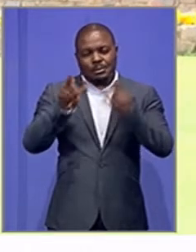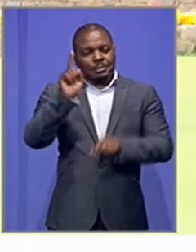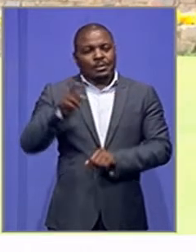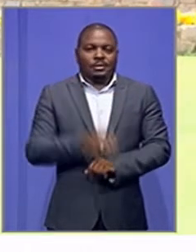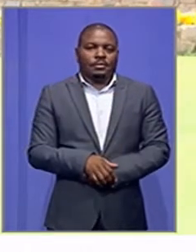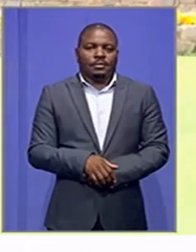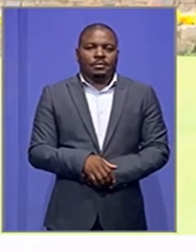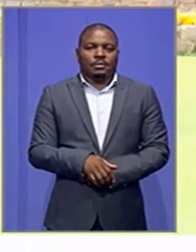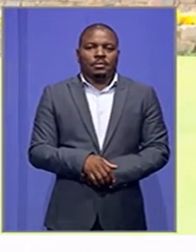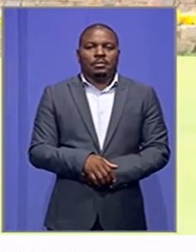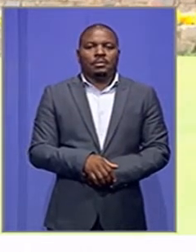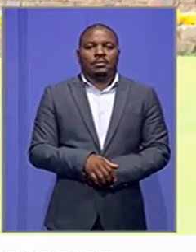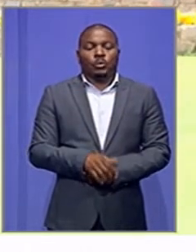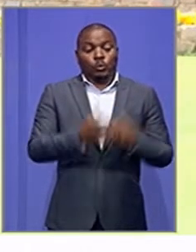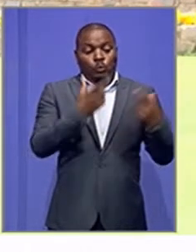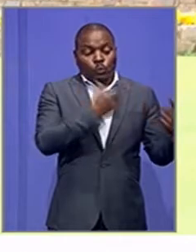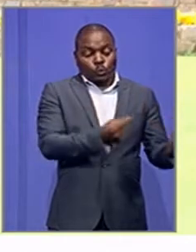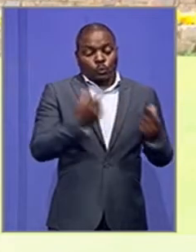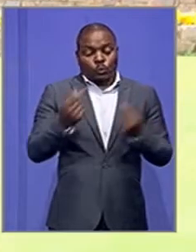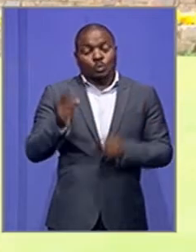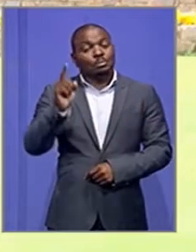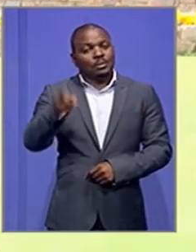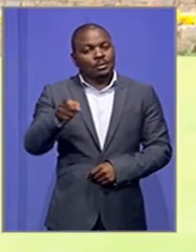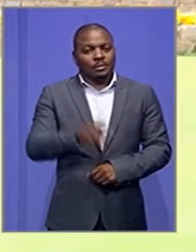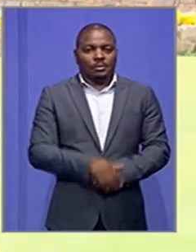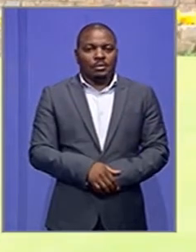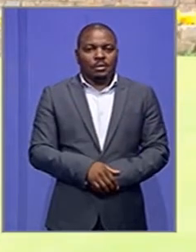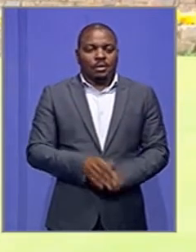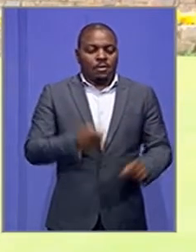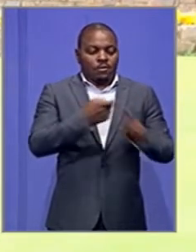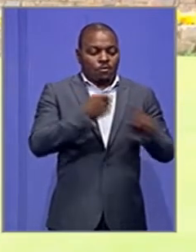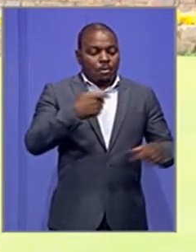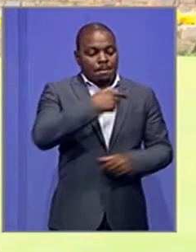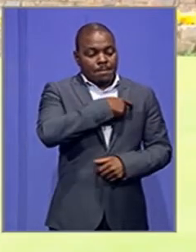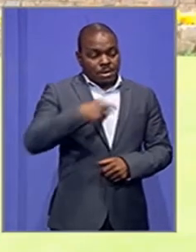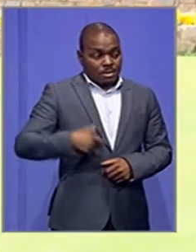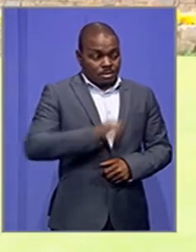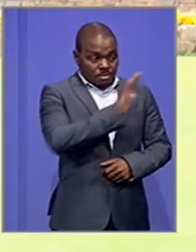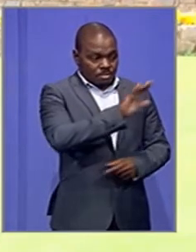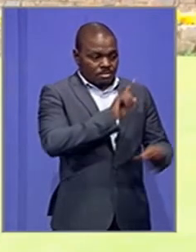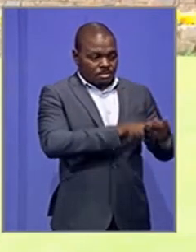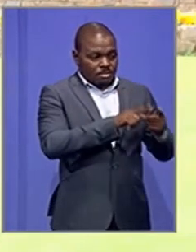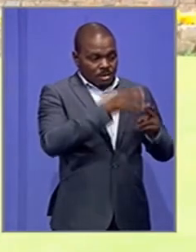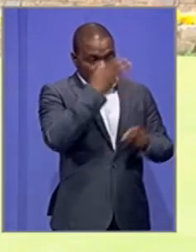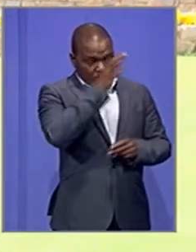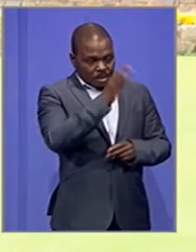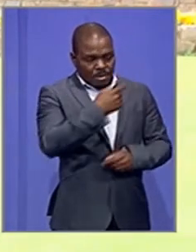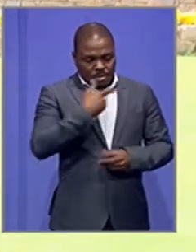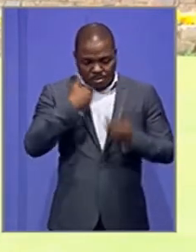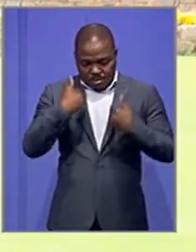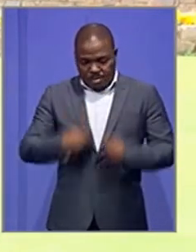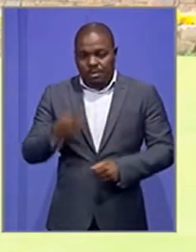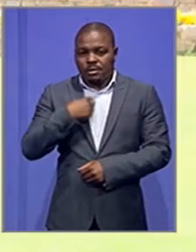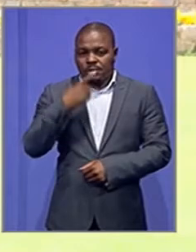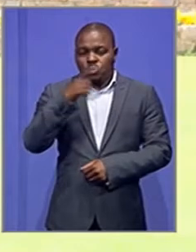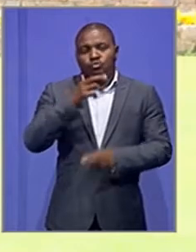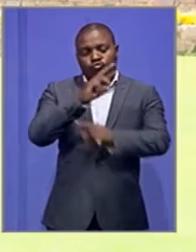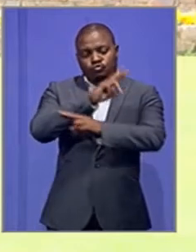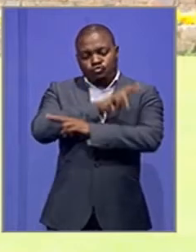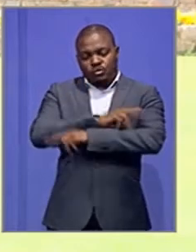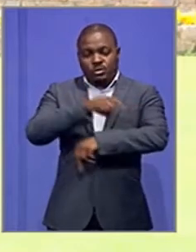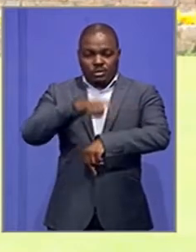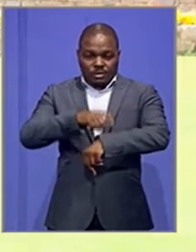in words and in deeds. On behalf of the President and government, we wish you a restful period, a